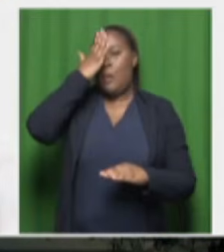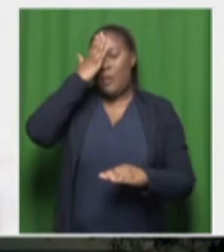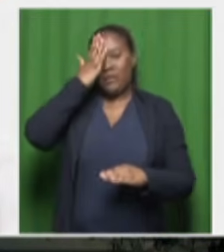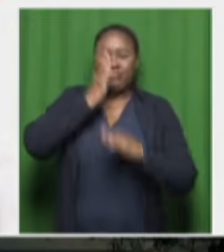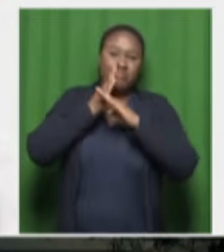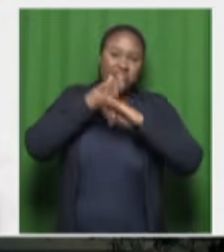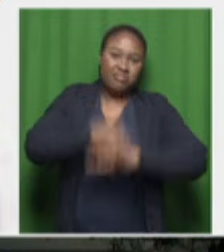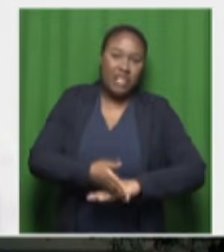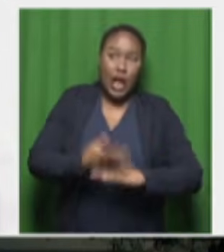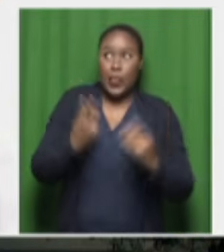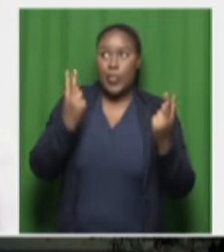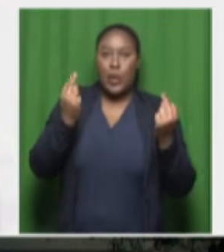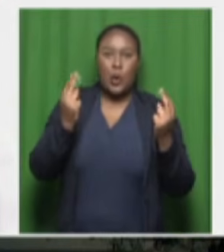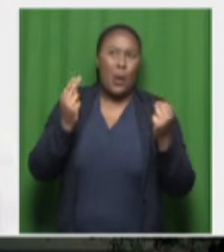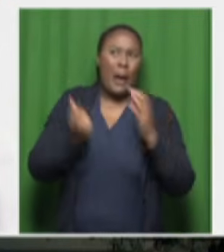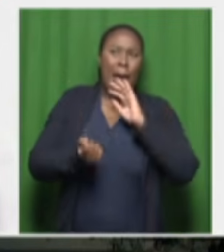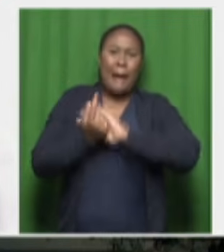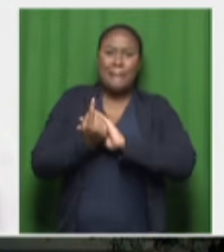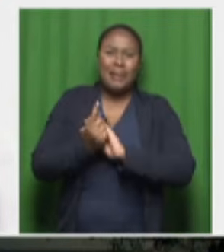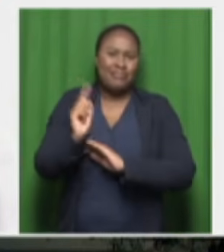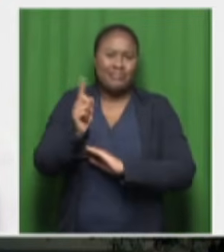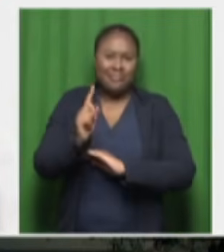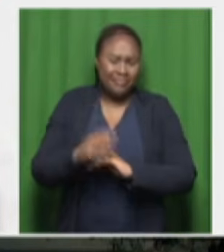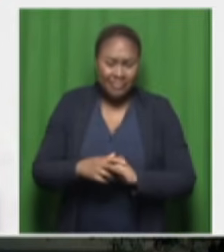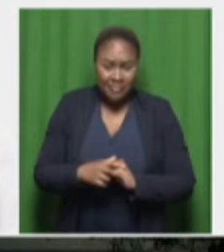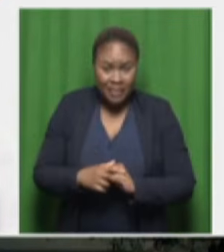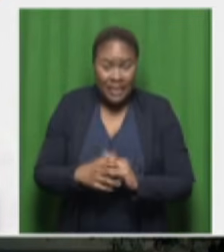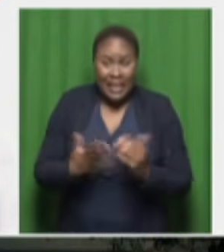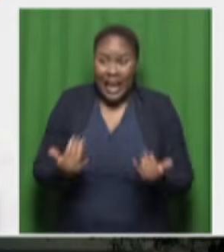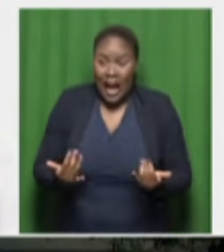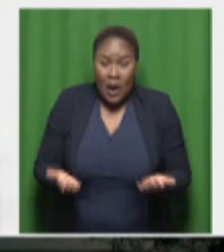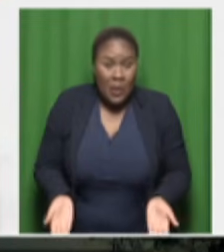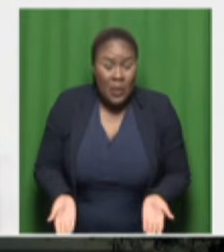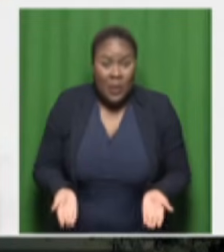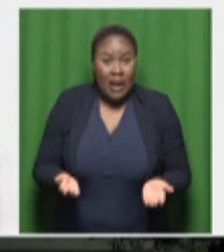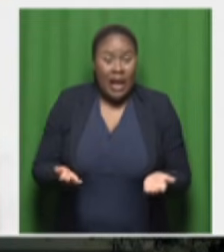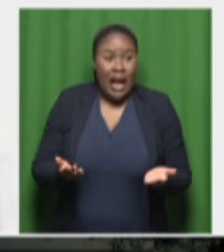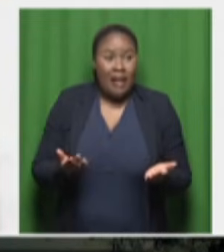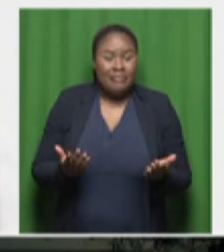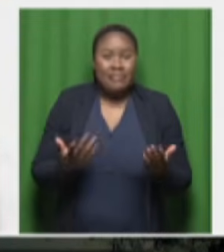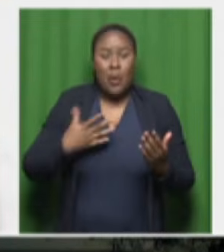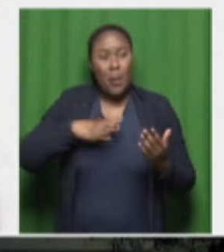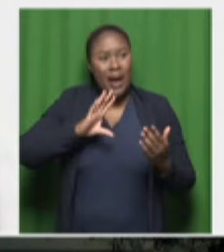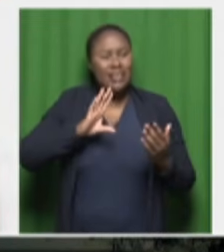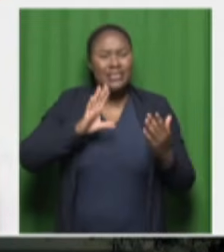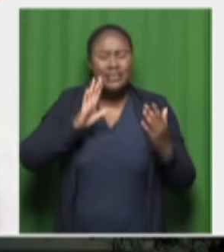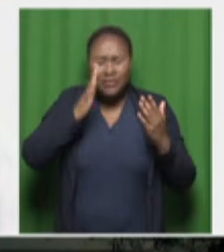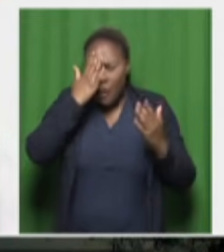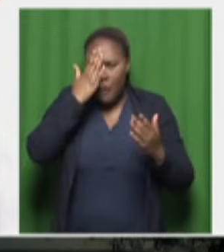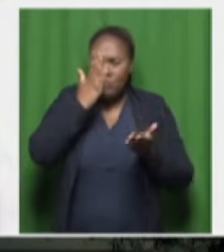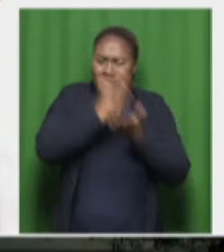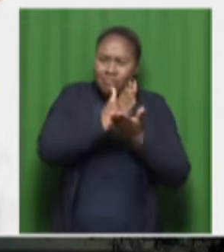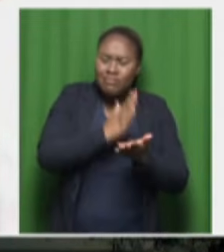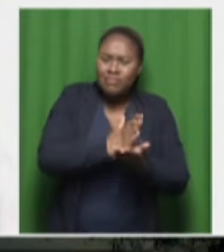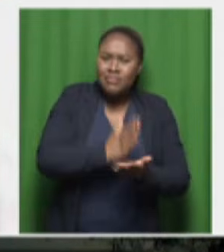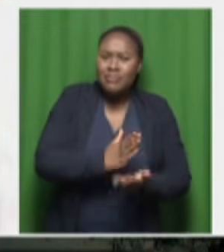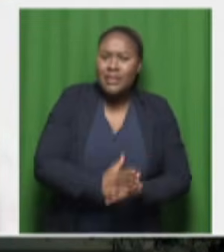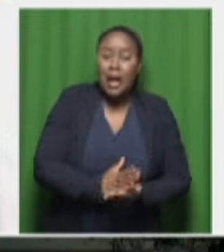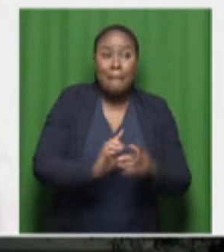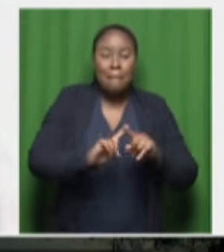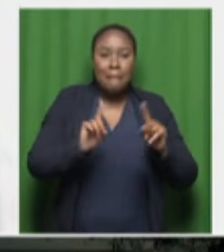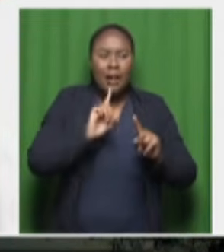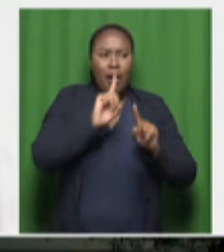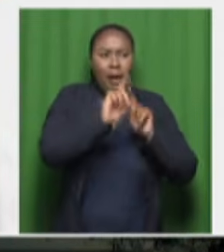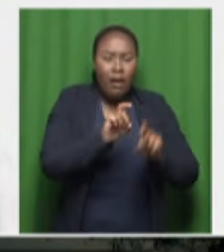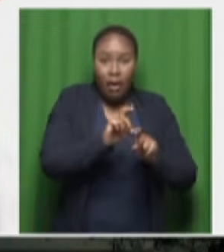know, one actually doesn't even know where to start with the questions, hoping for answers, because people have lived